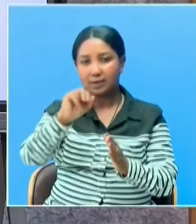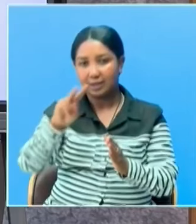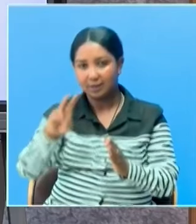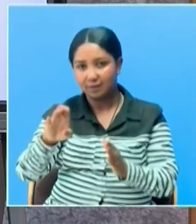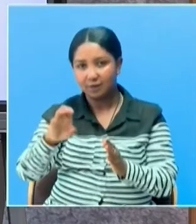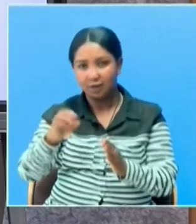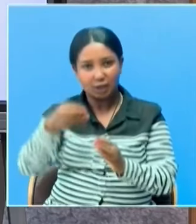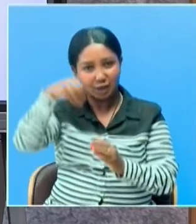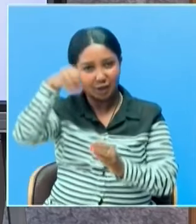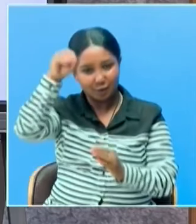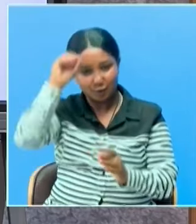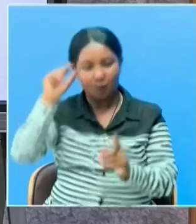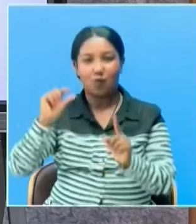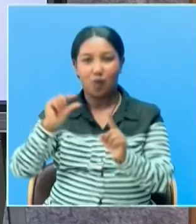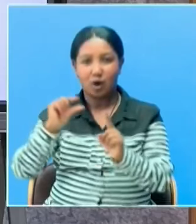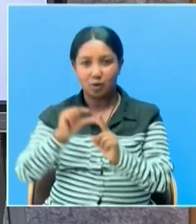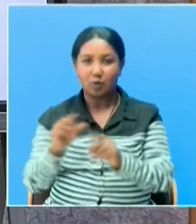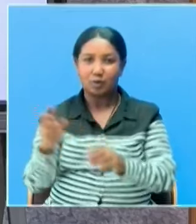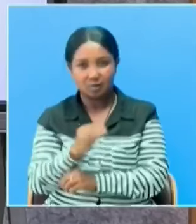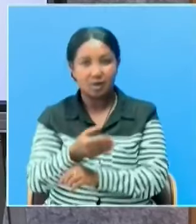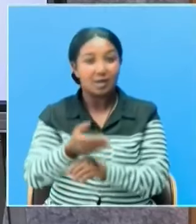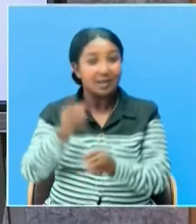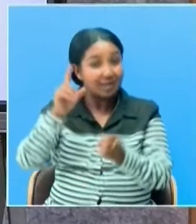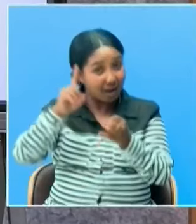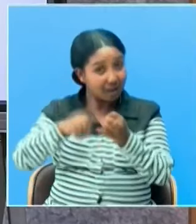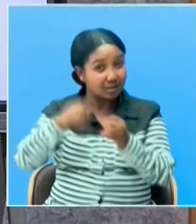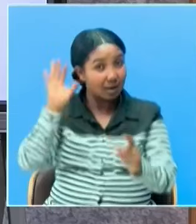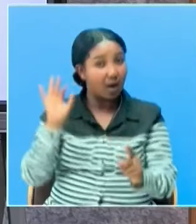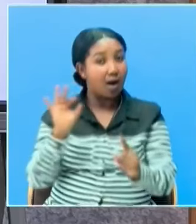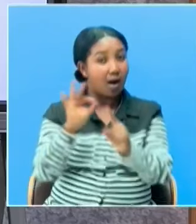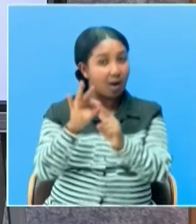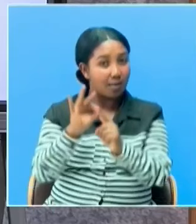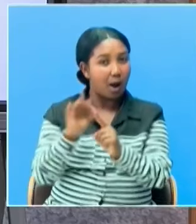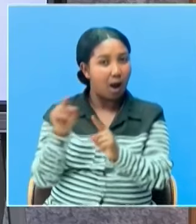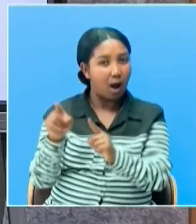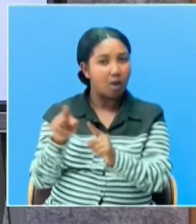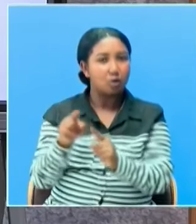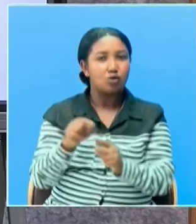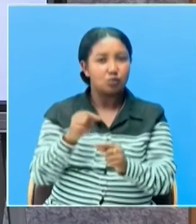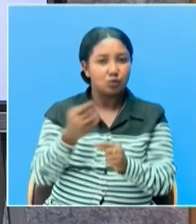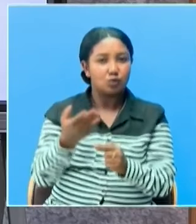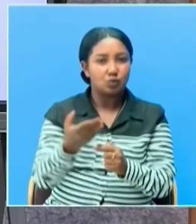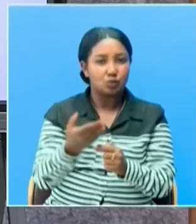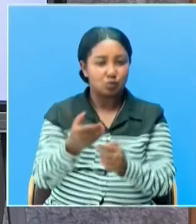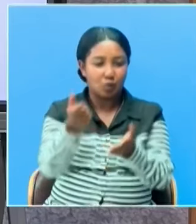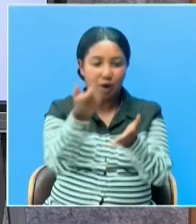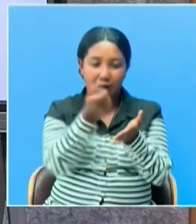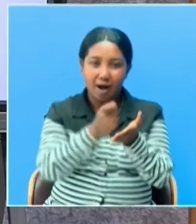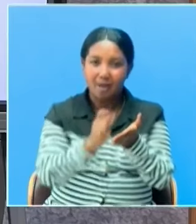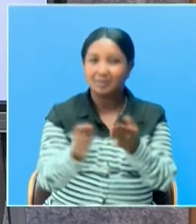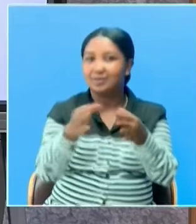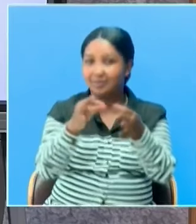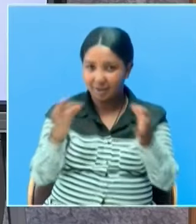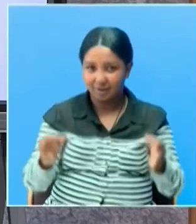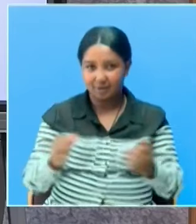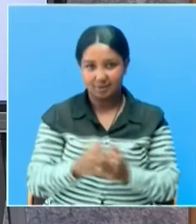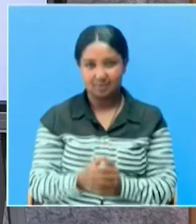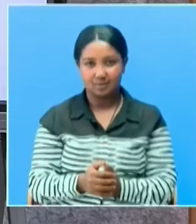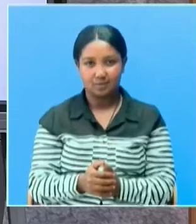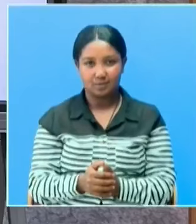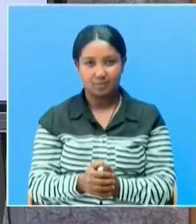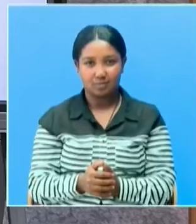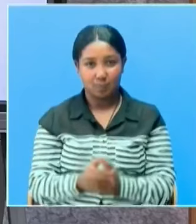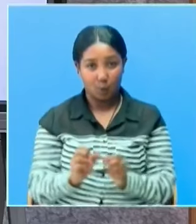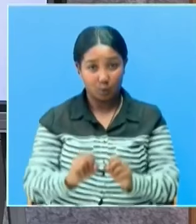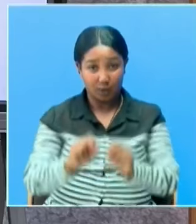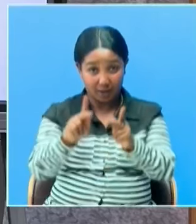of words in your daily speech. As the last, you are going to write sentence.